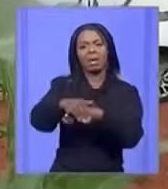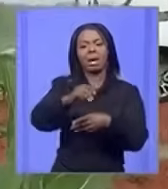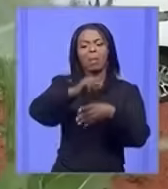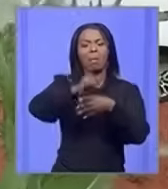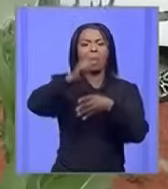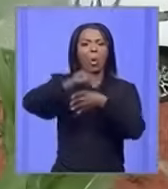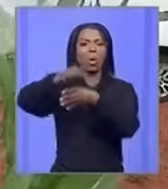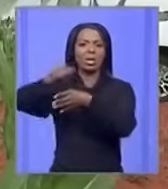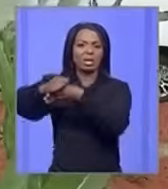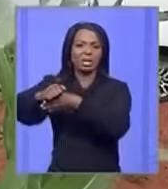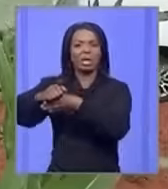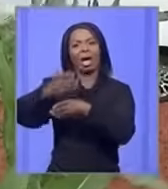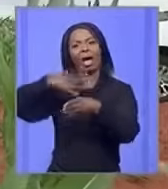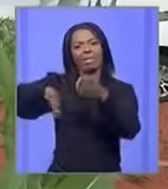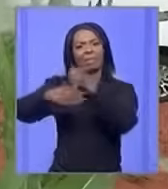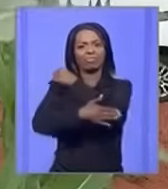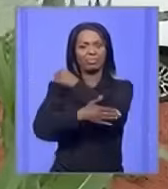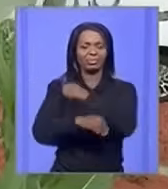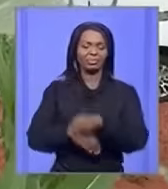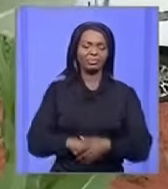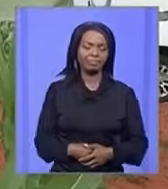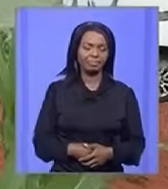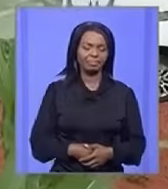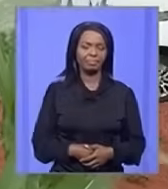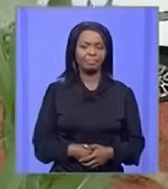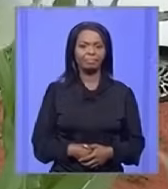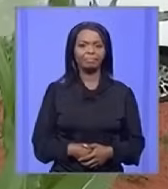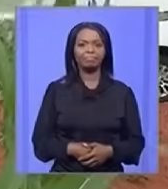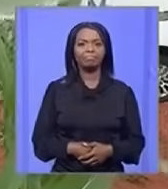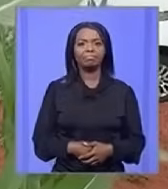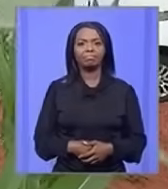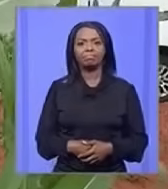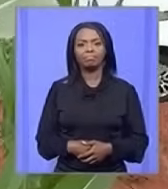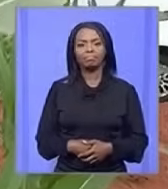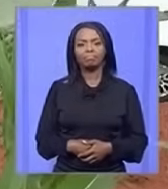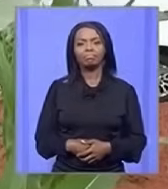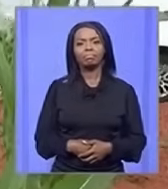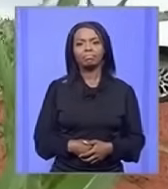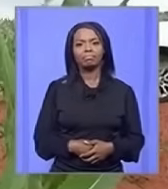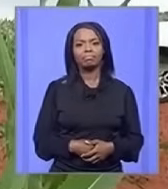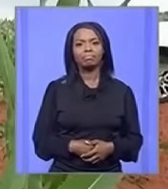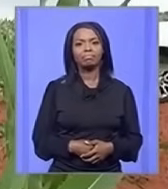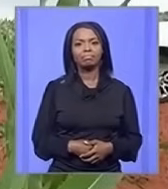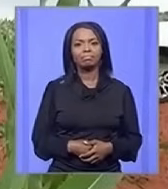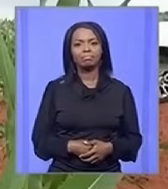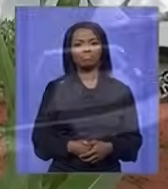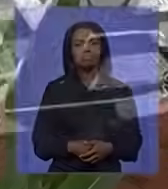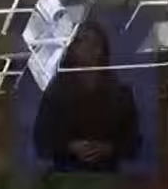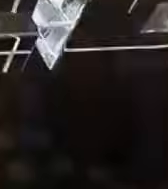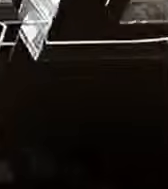ding. Konelo le Khafola, ditaba tsa SABC, Bloemfontein.